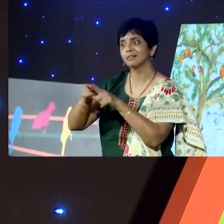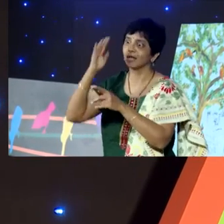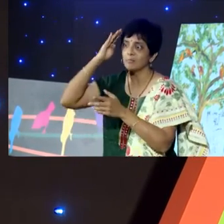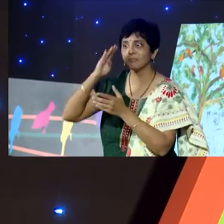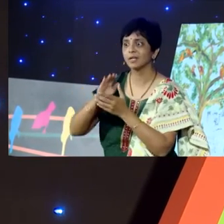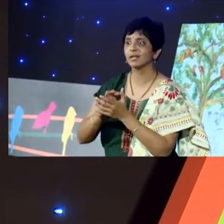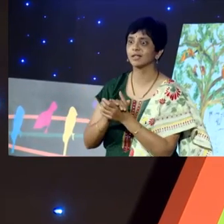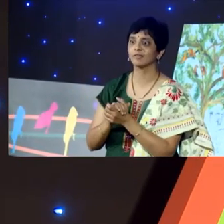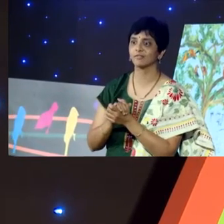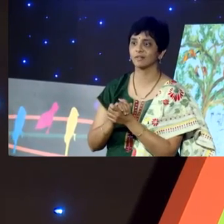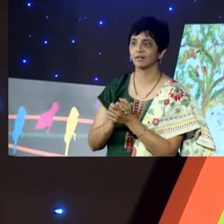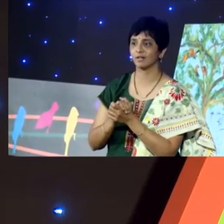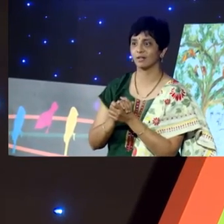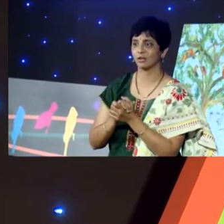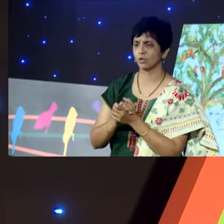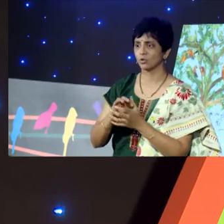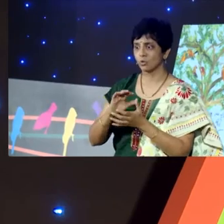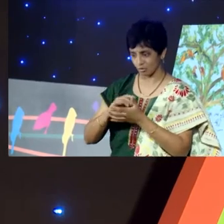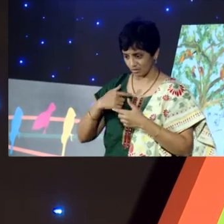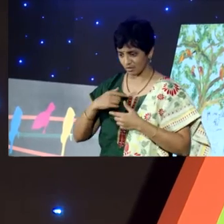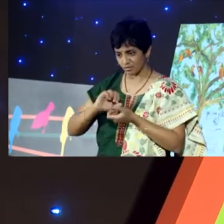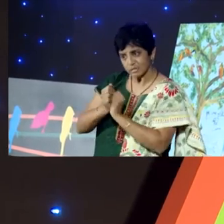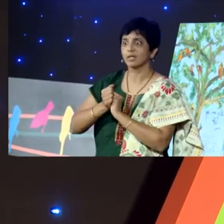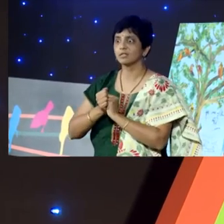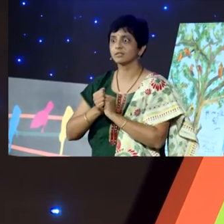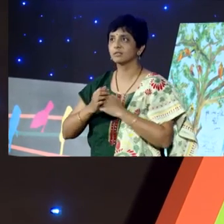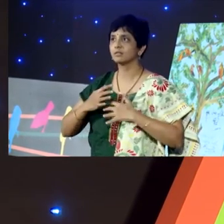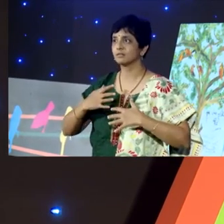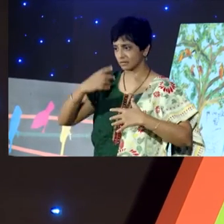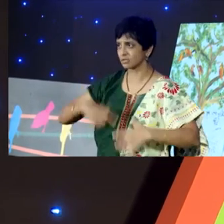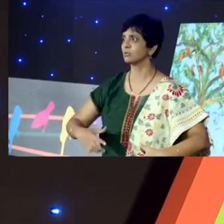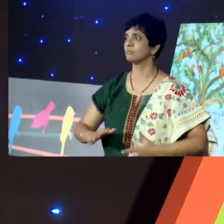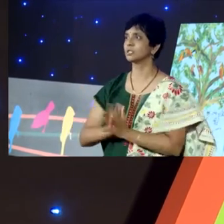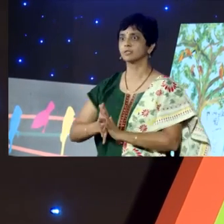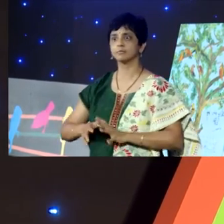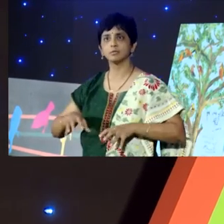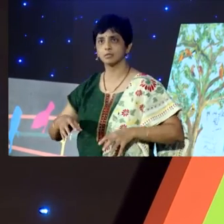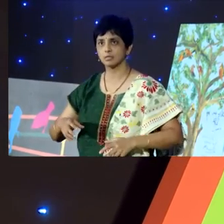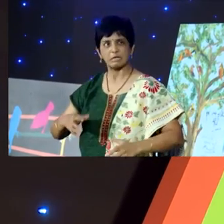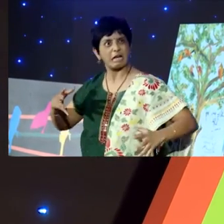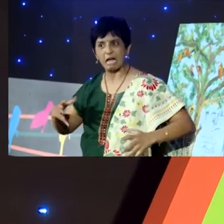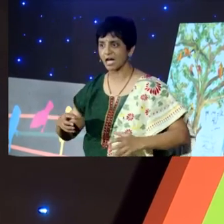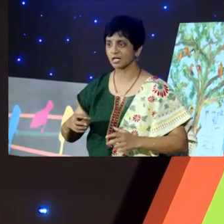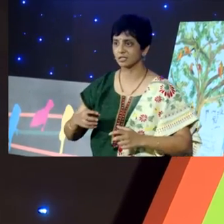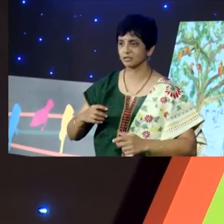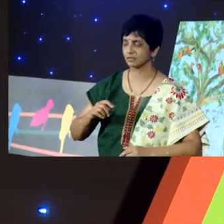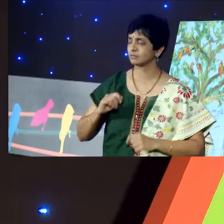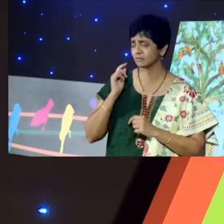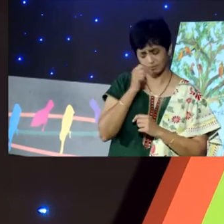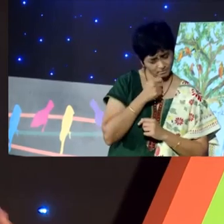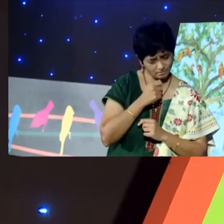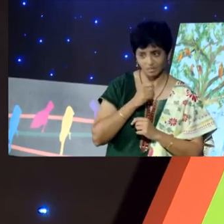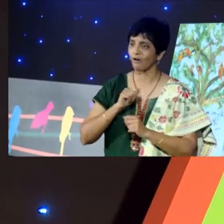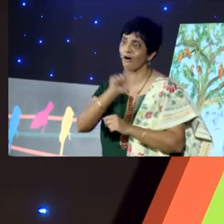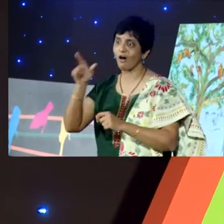be that. It's like a transformation. It's like you can be a demon, you can be a god, you can be a